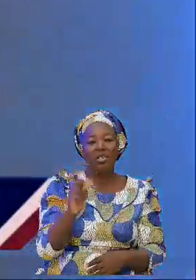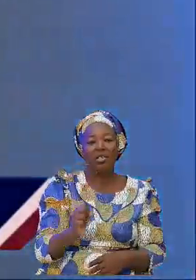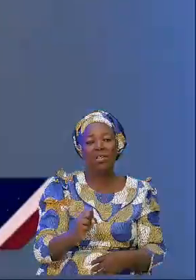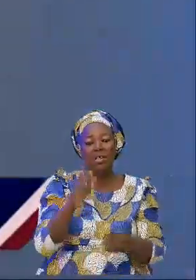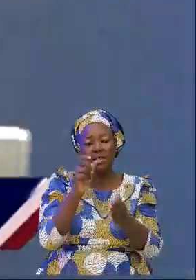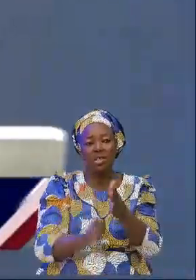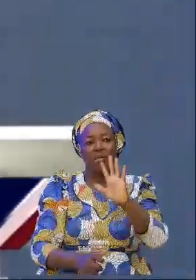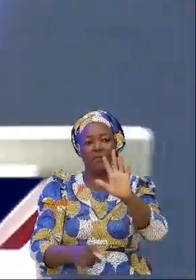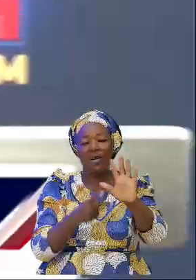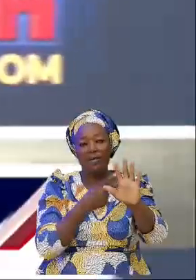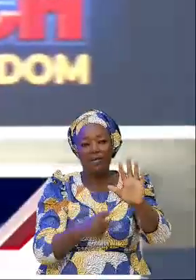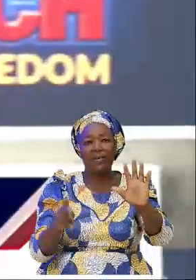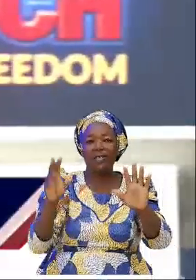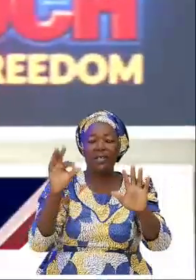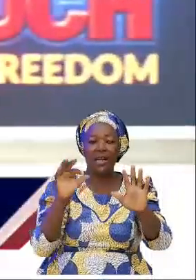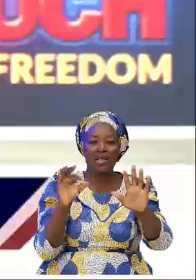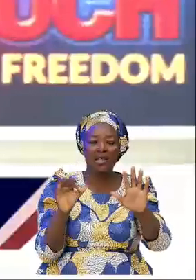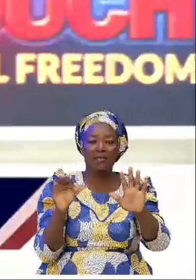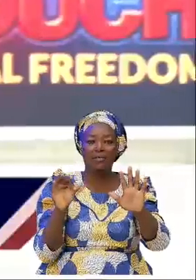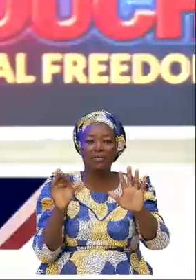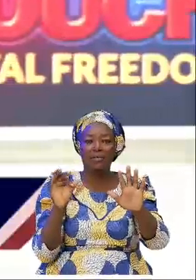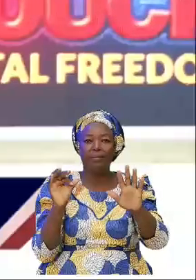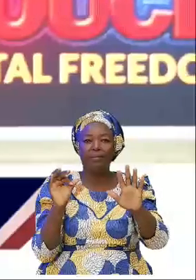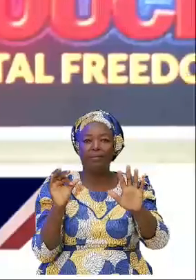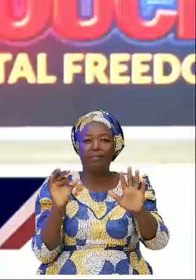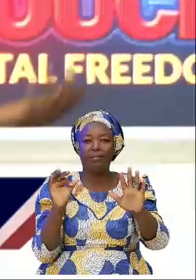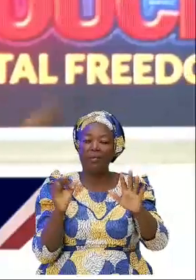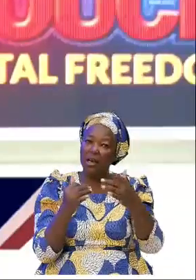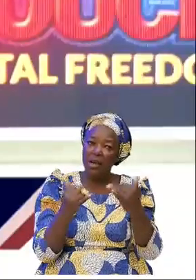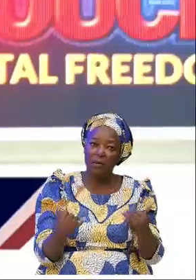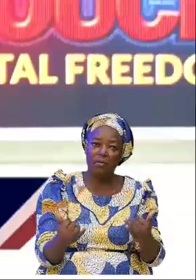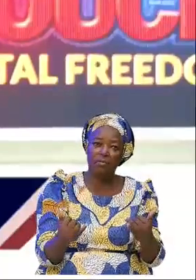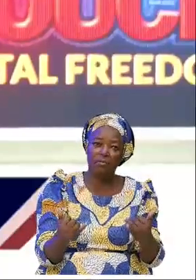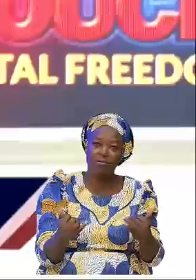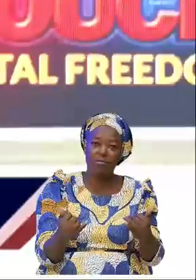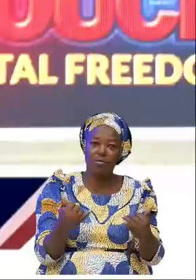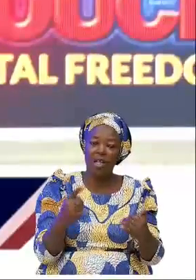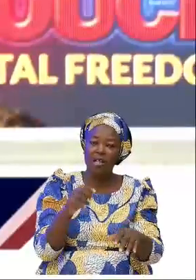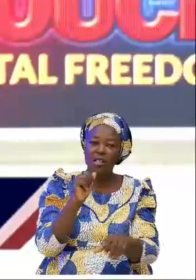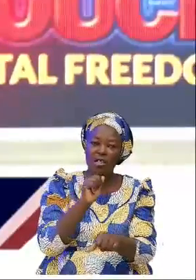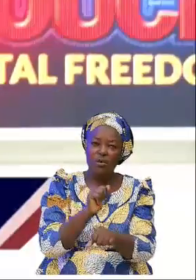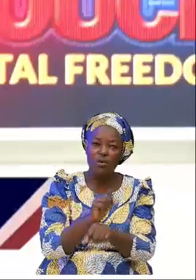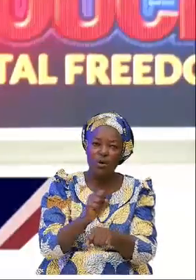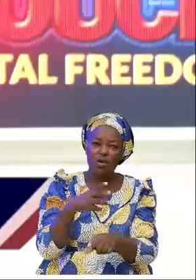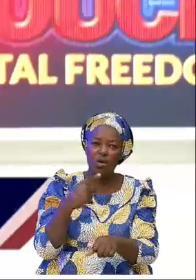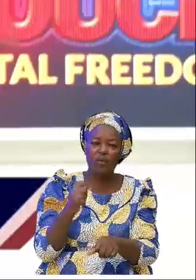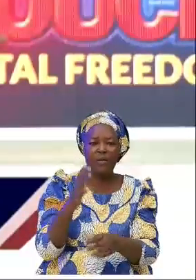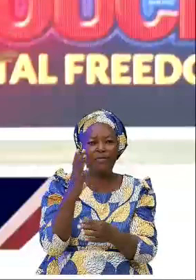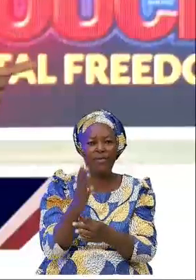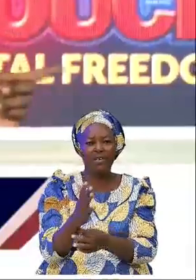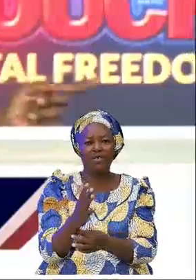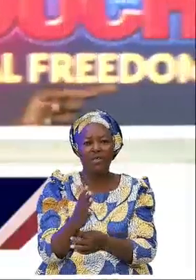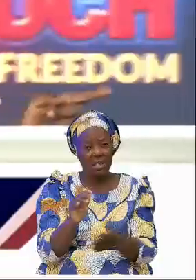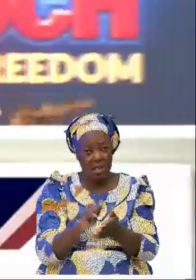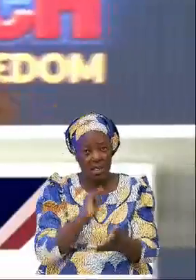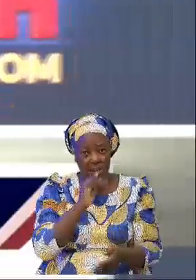Galatians chapter 5, reading from verse 19. Galatians 5, verse 19.